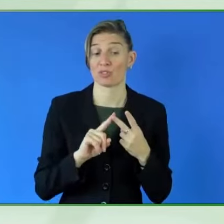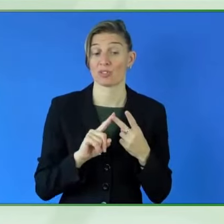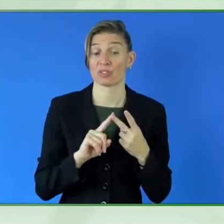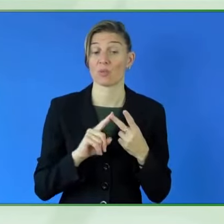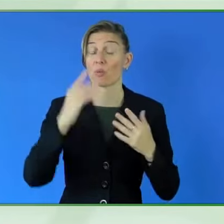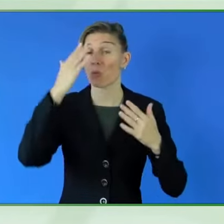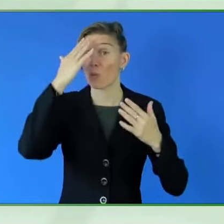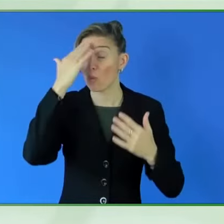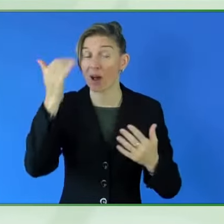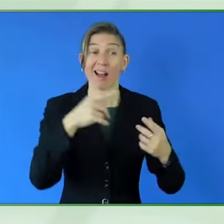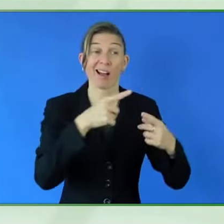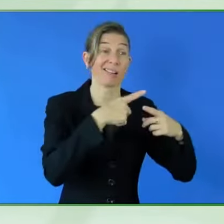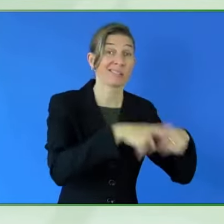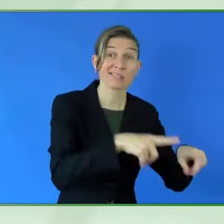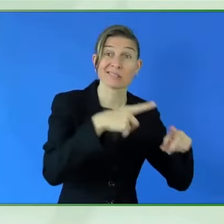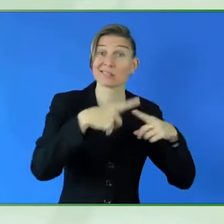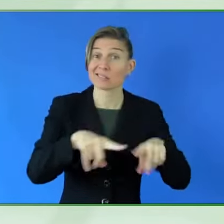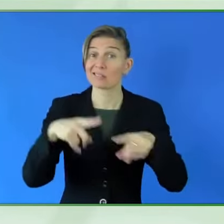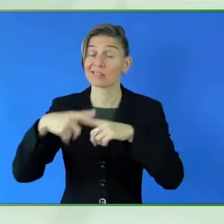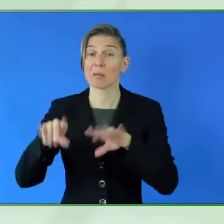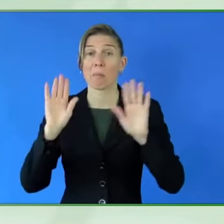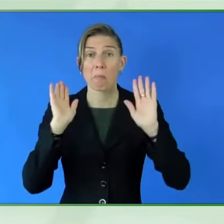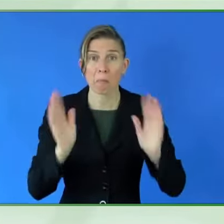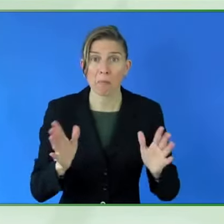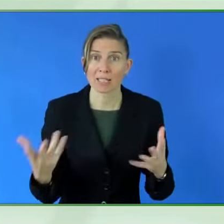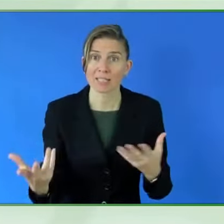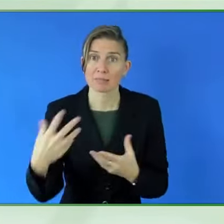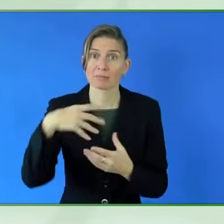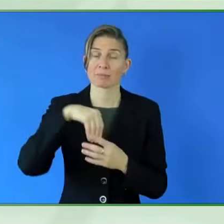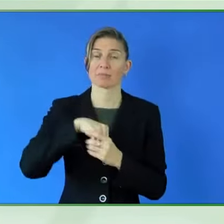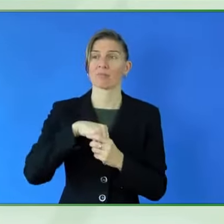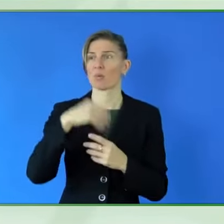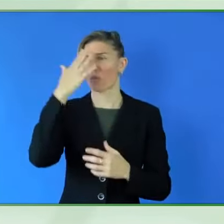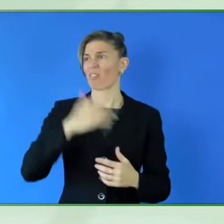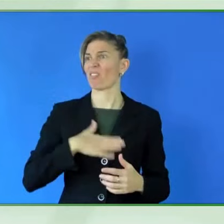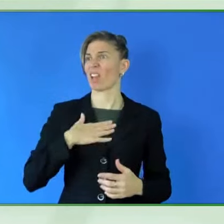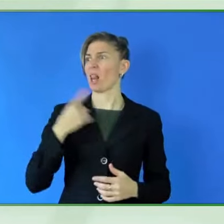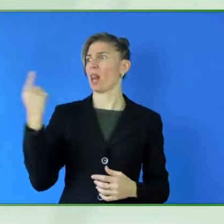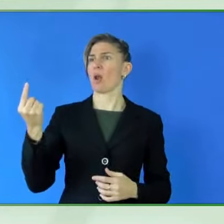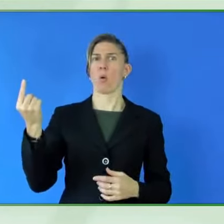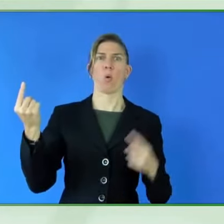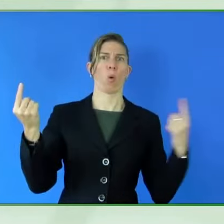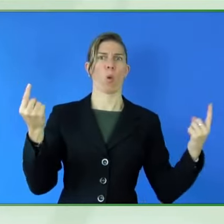the project and feel they are not alone in this process. I think that